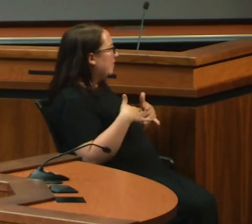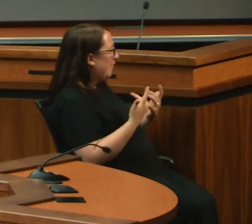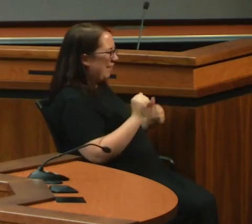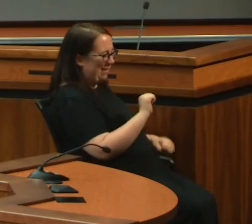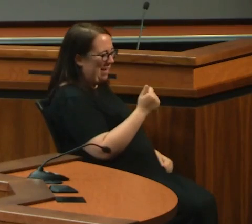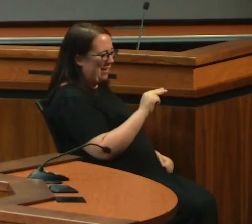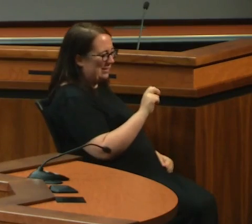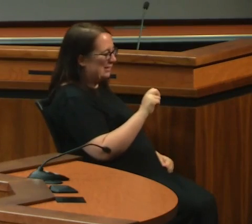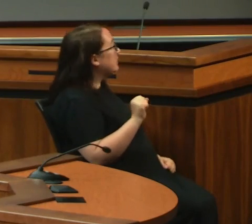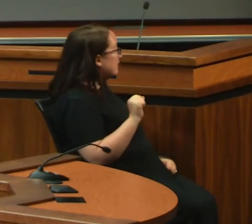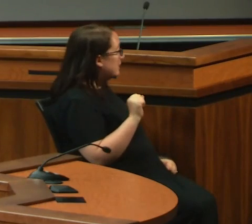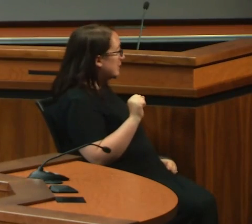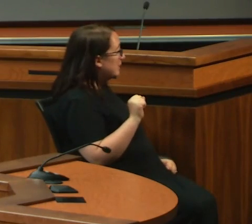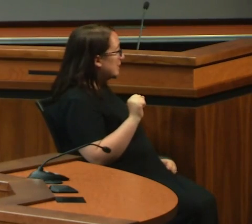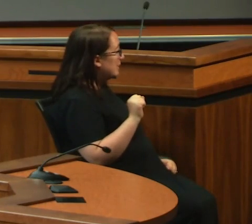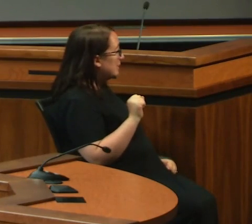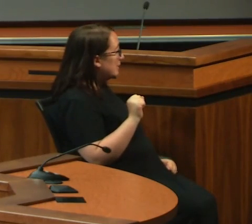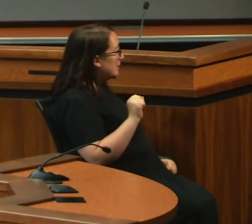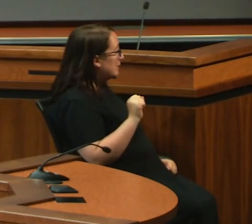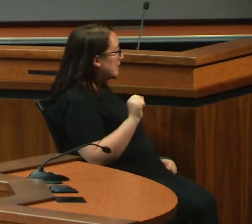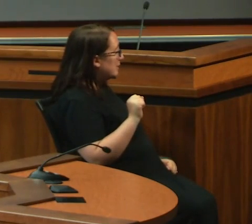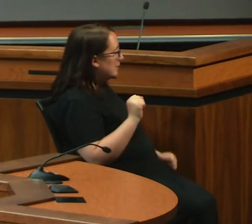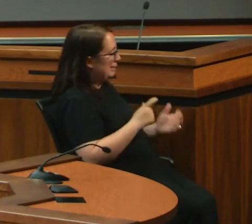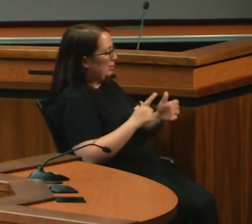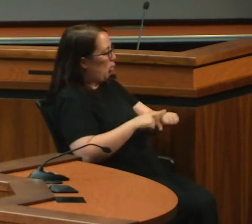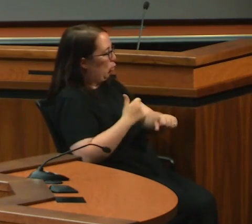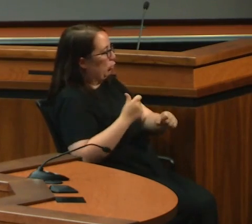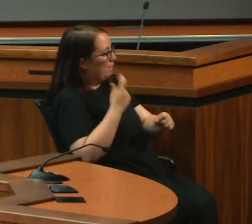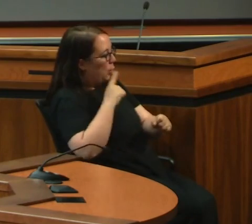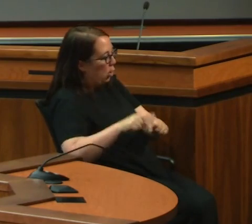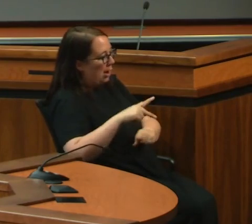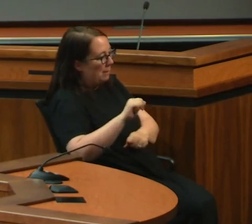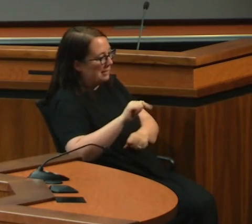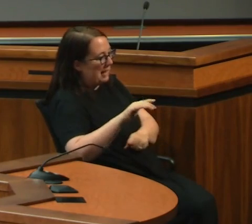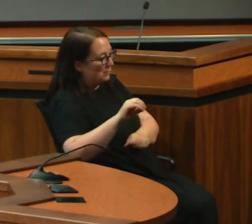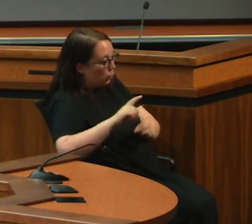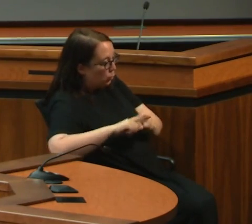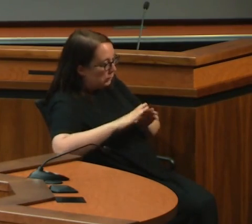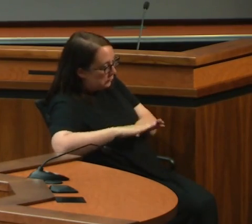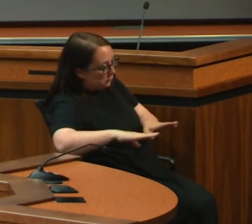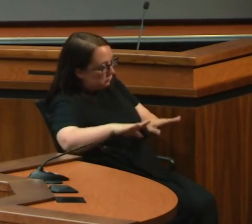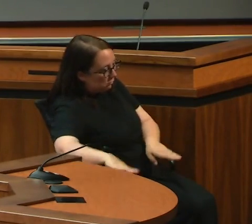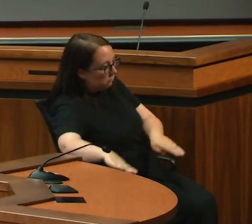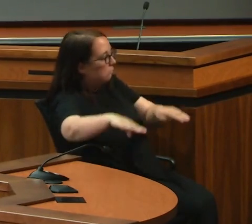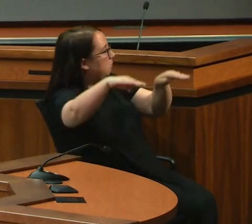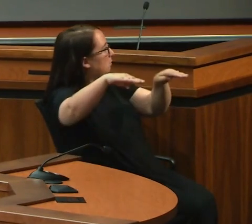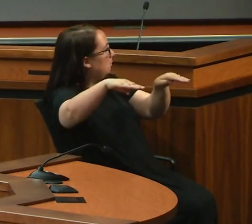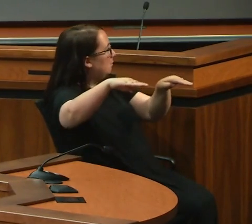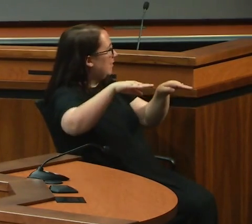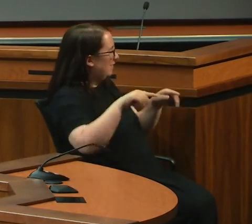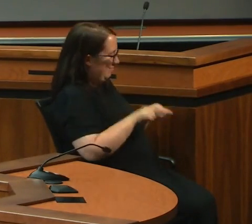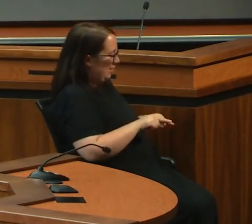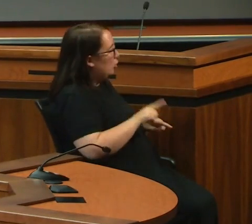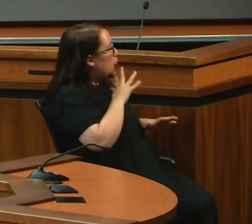Agnes, it takes longer for the Patapsco to crest than it would for downtown Ellicott City. Under a worst case scenario where you got